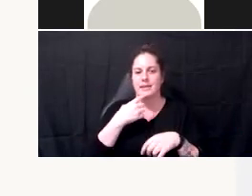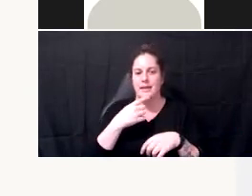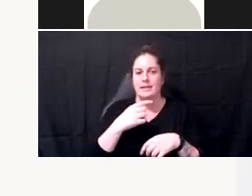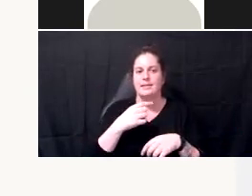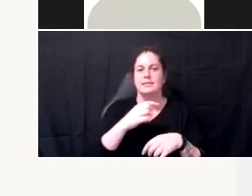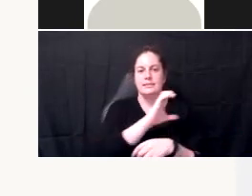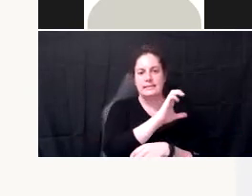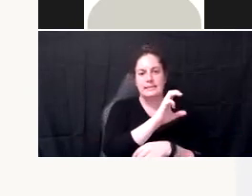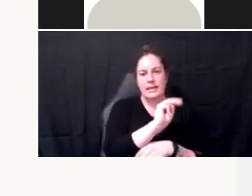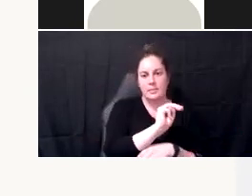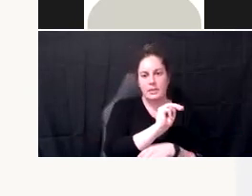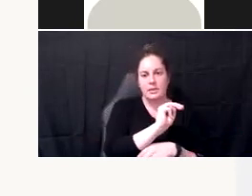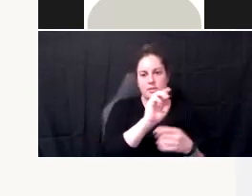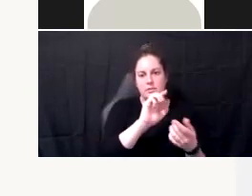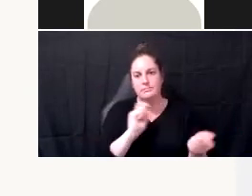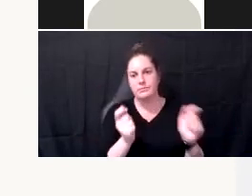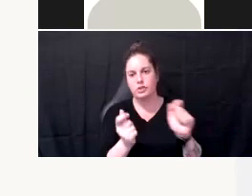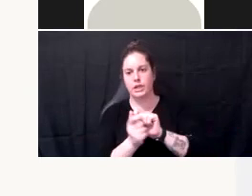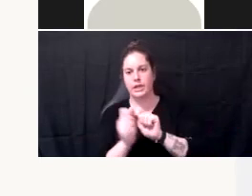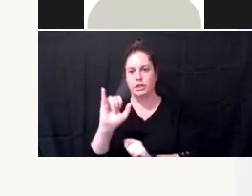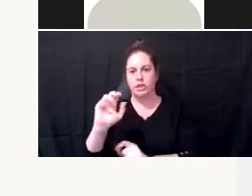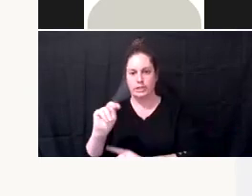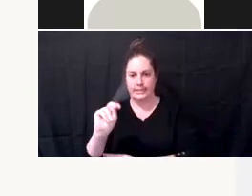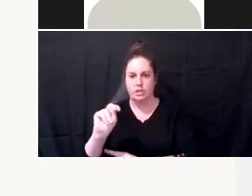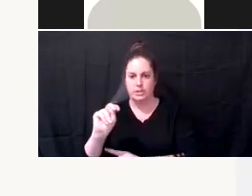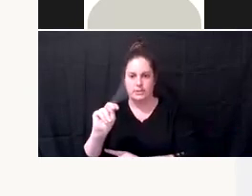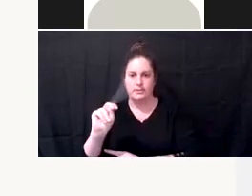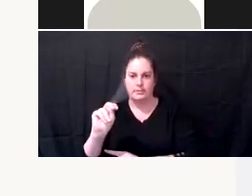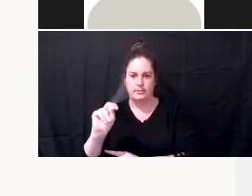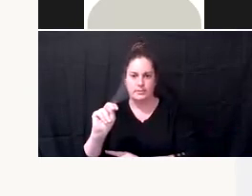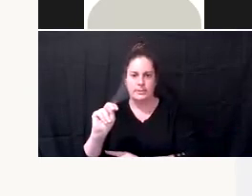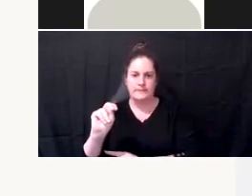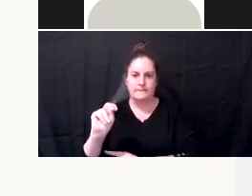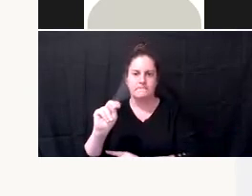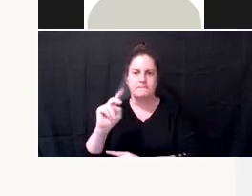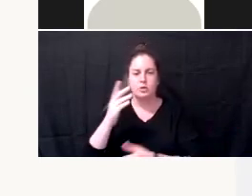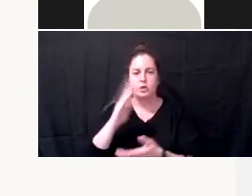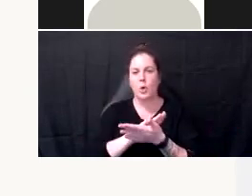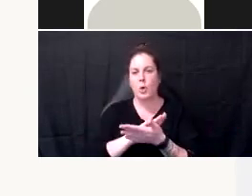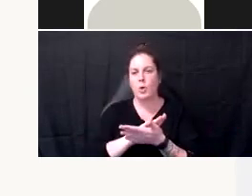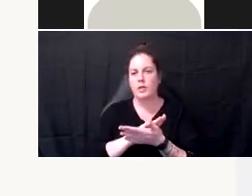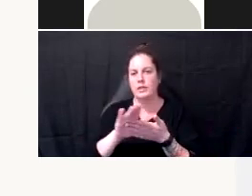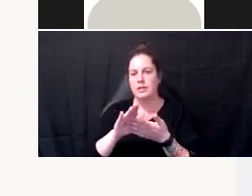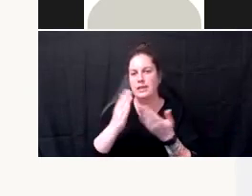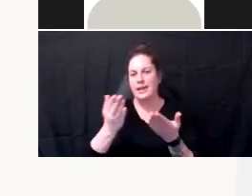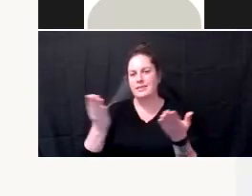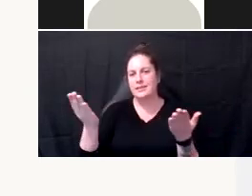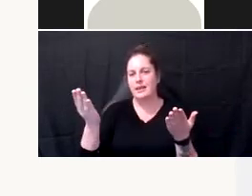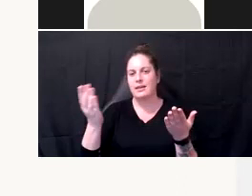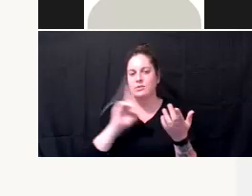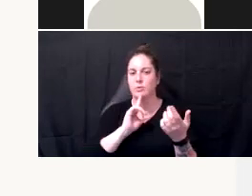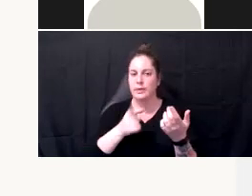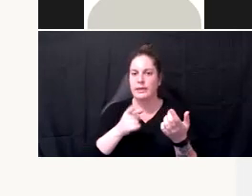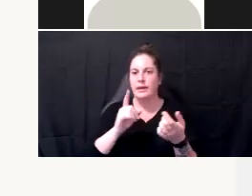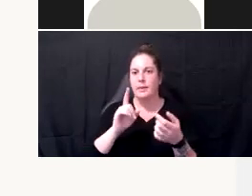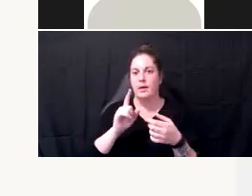centimeters to inches. Okay. So the nice thing about the dimensional